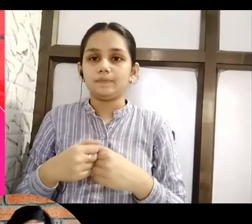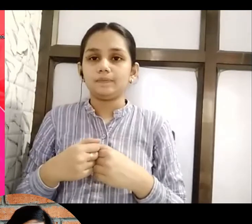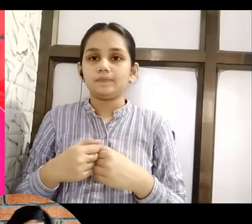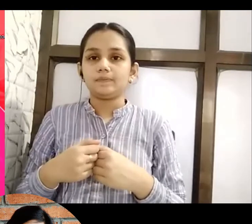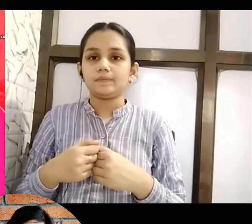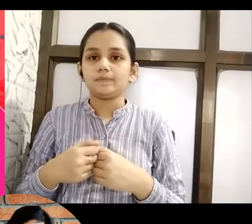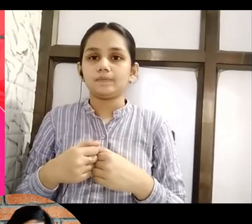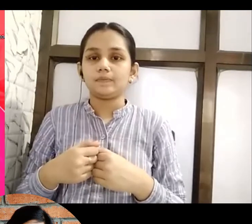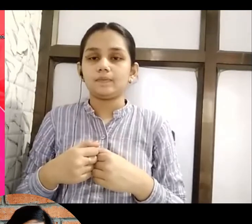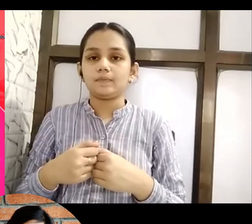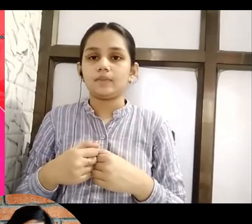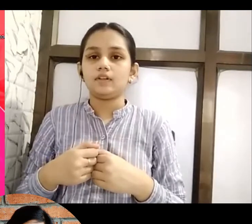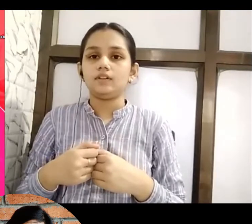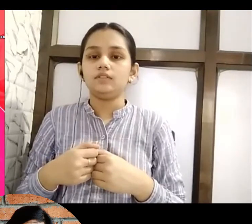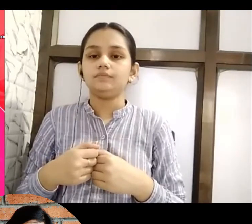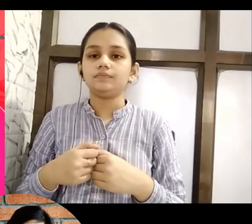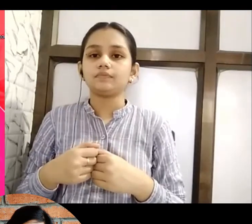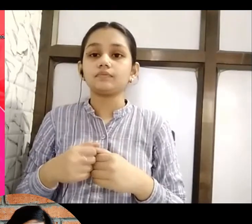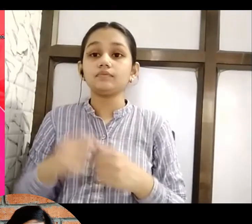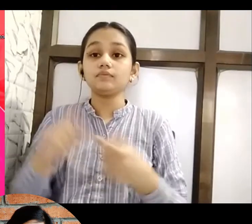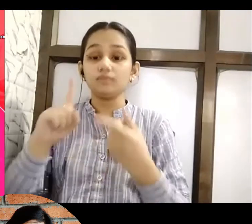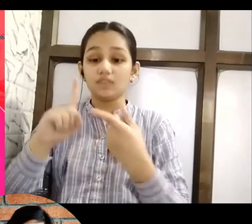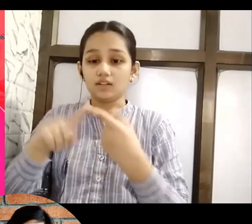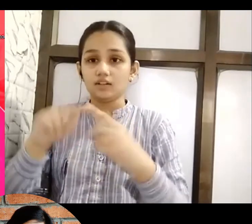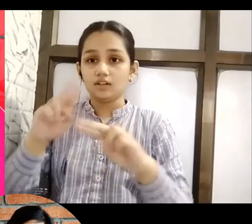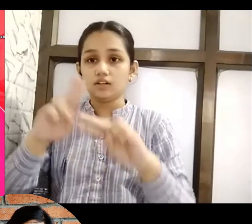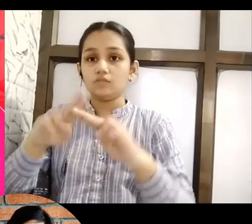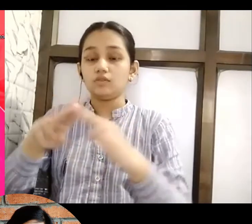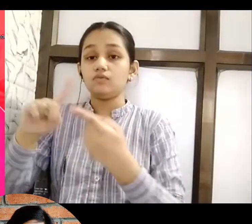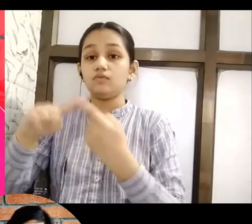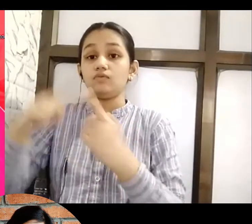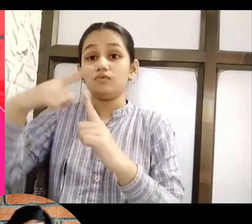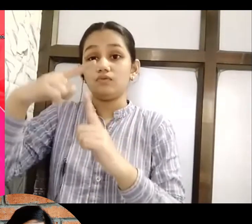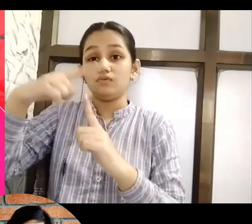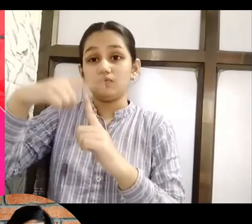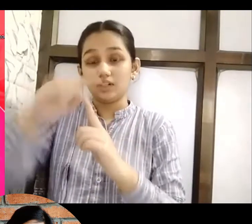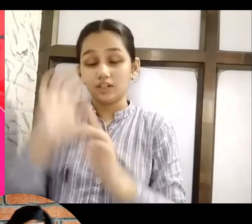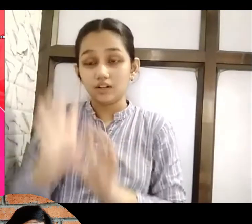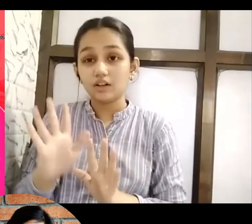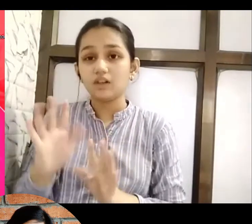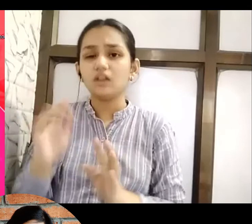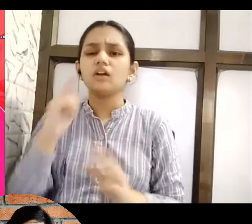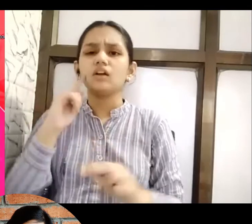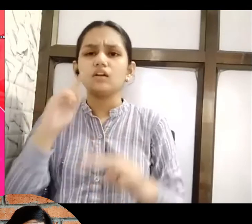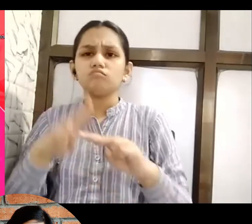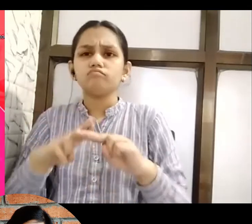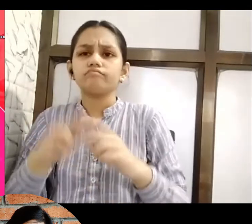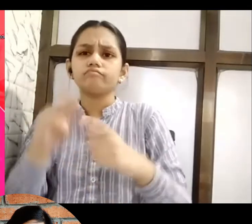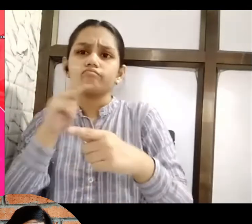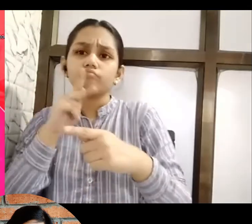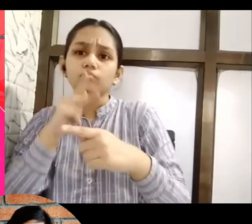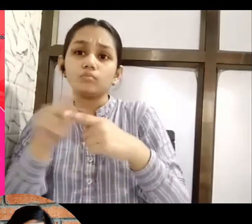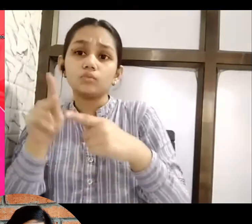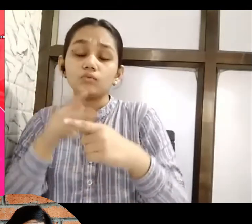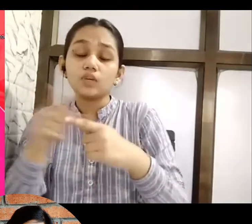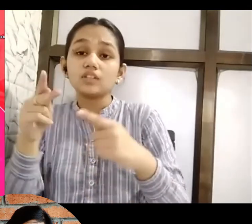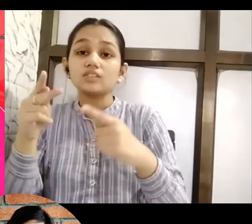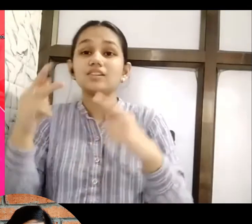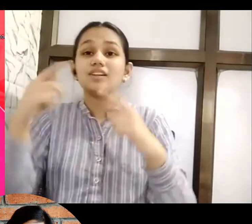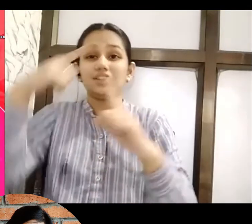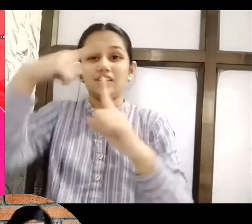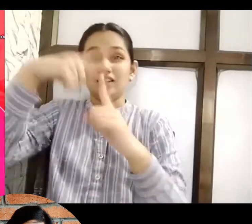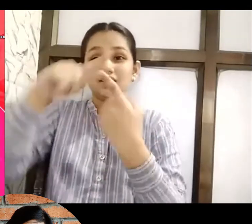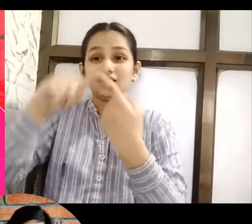Right? So effects are when you give professional effects to your text.